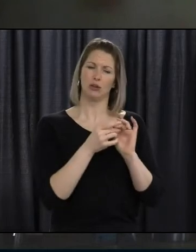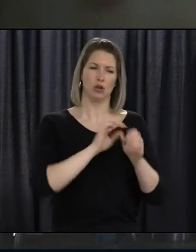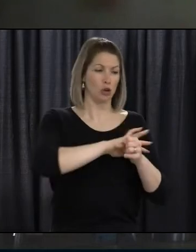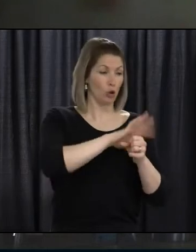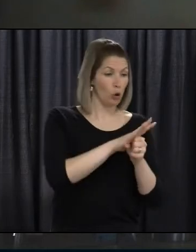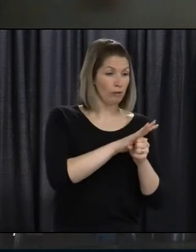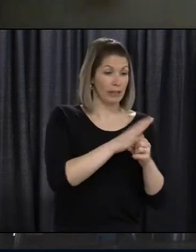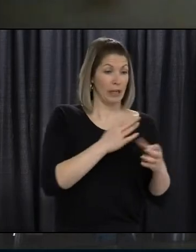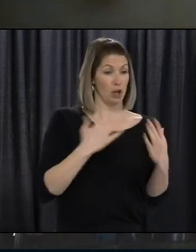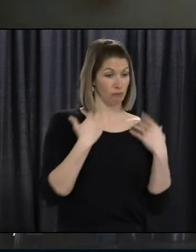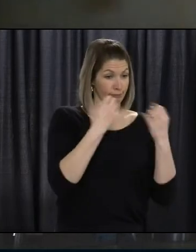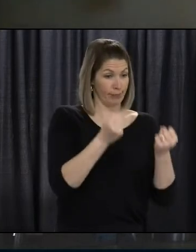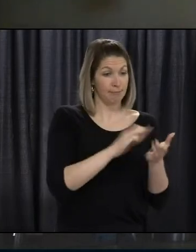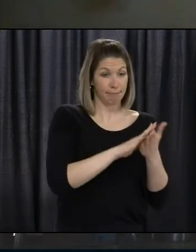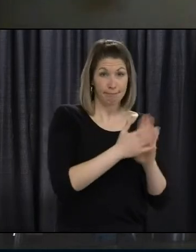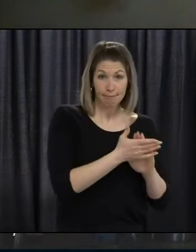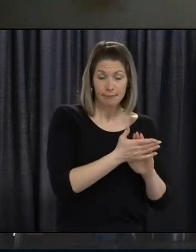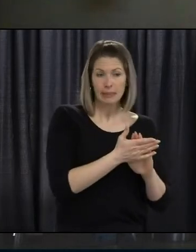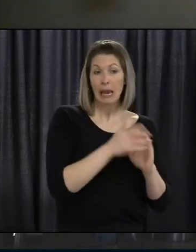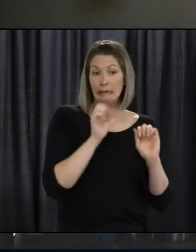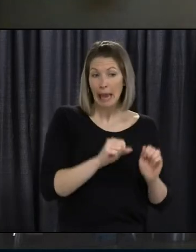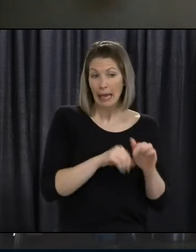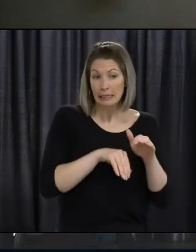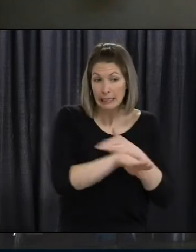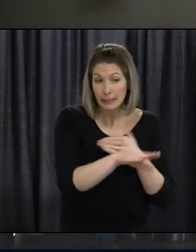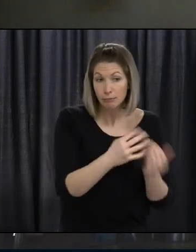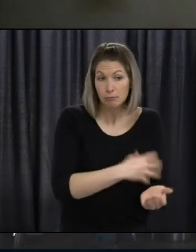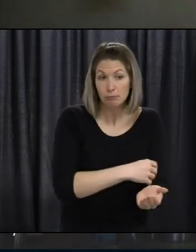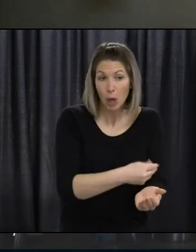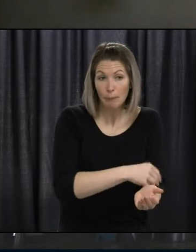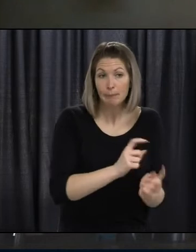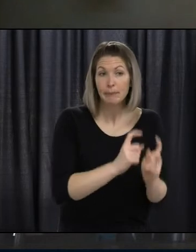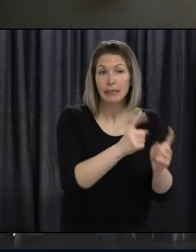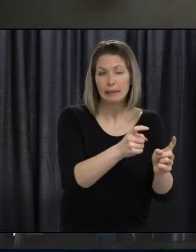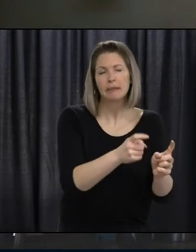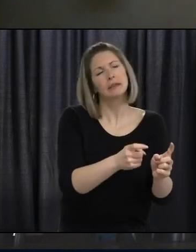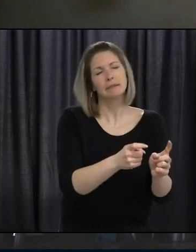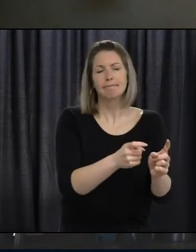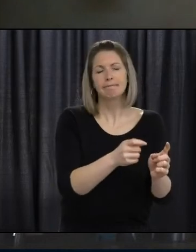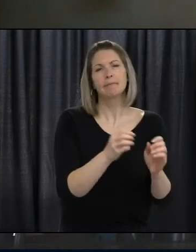you all, firstly, to give blood, and secondly, to check out their webpage at